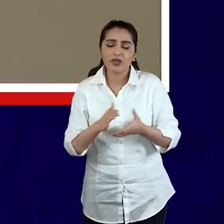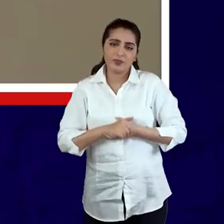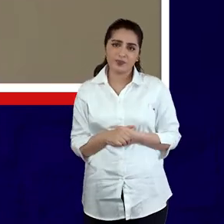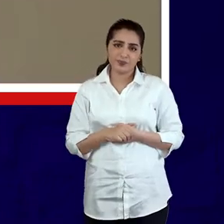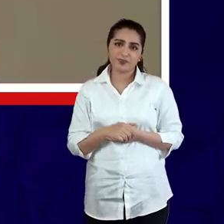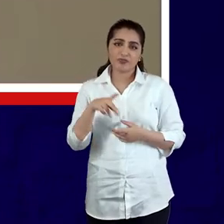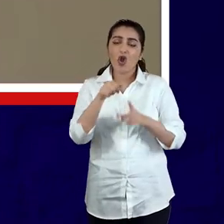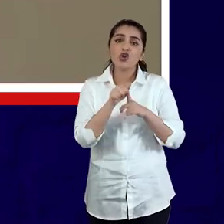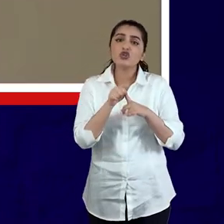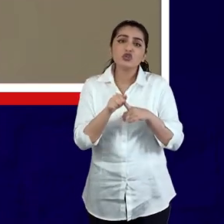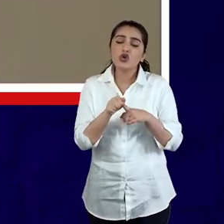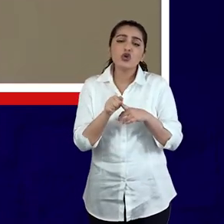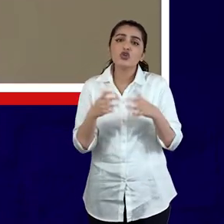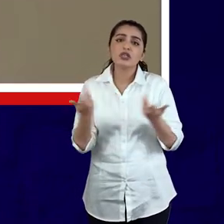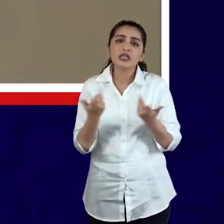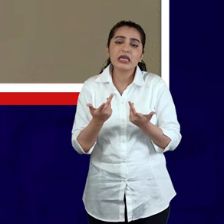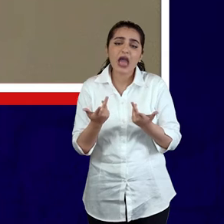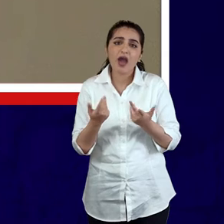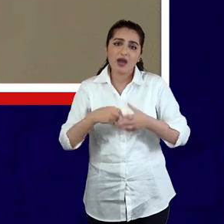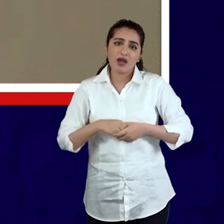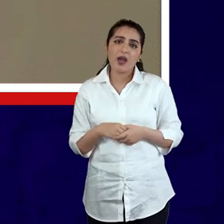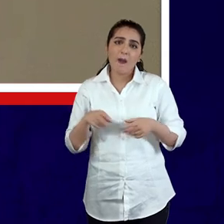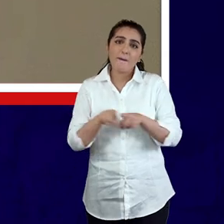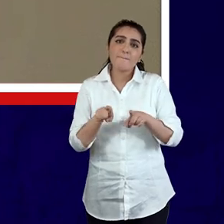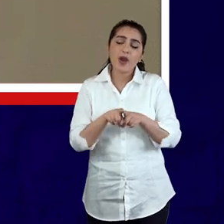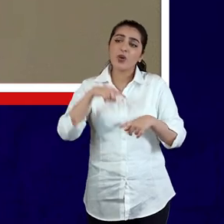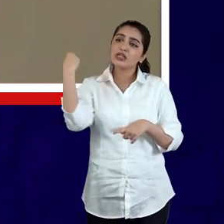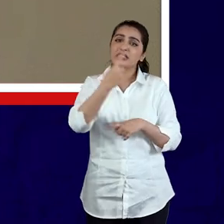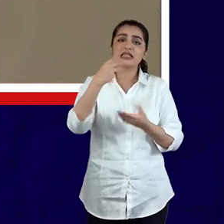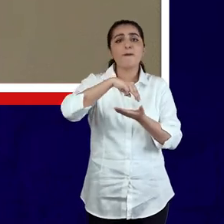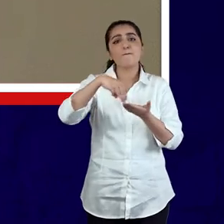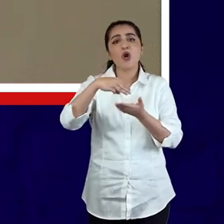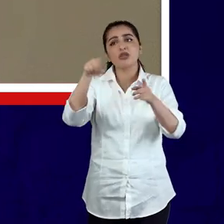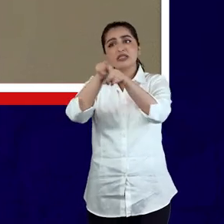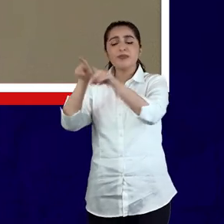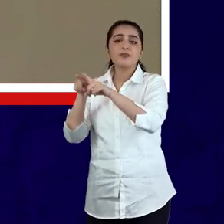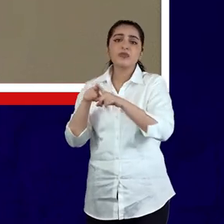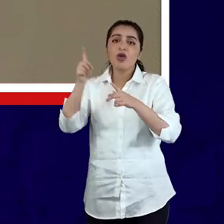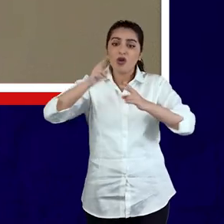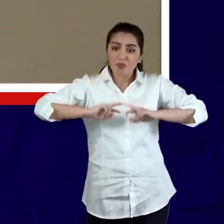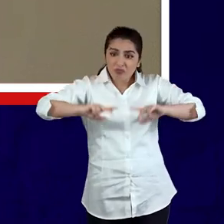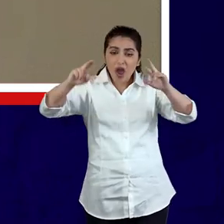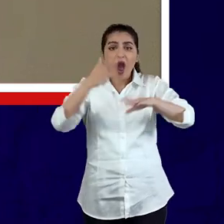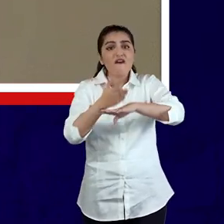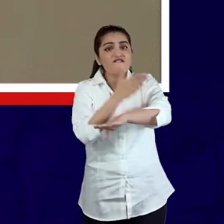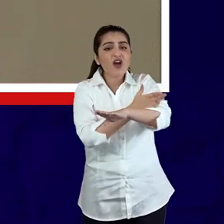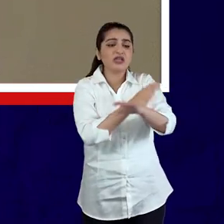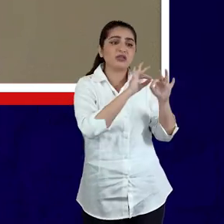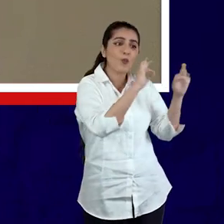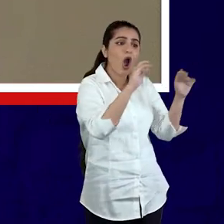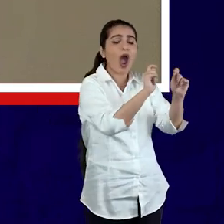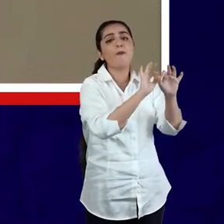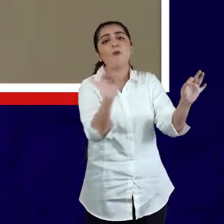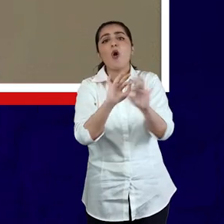one of the things that I'm very keen on, which I think is really, I think every country must do that, is disaster preparedness, first of